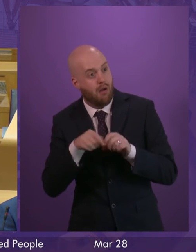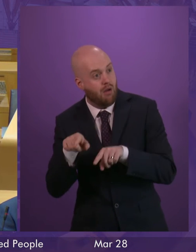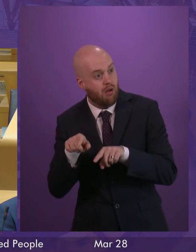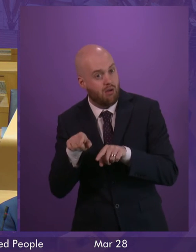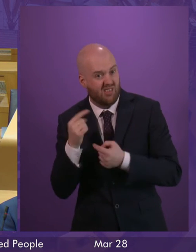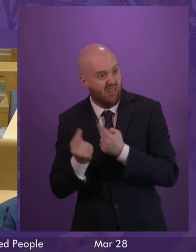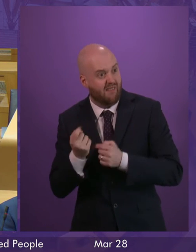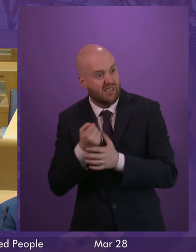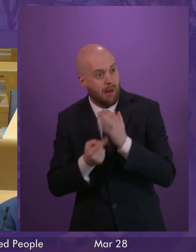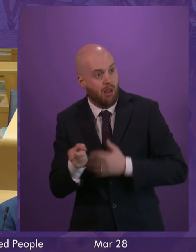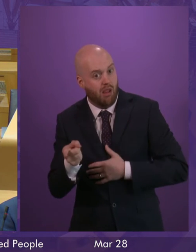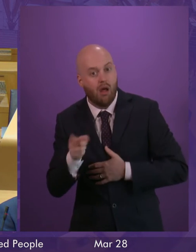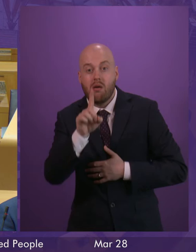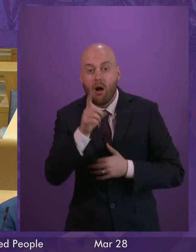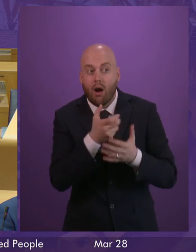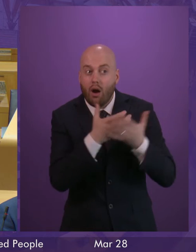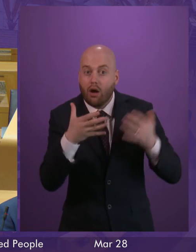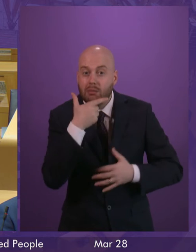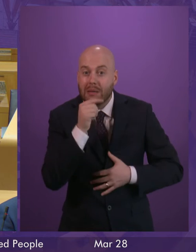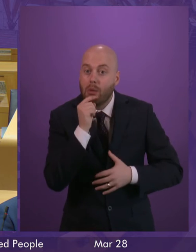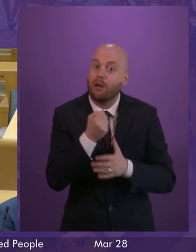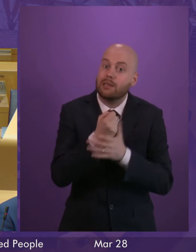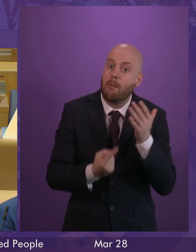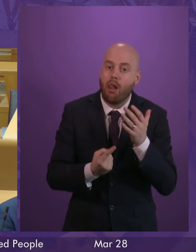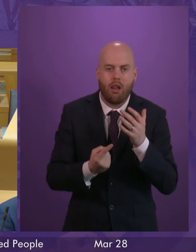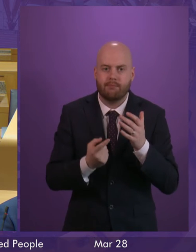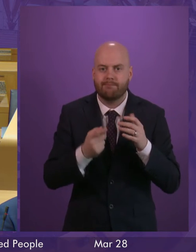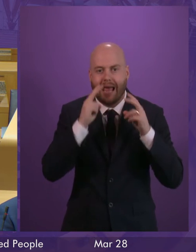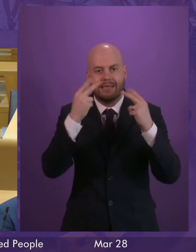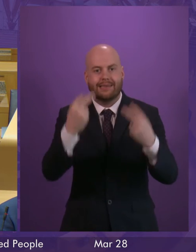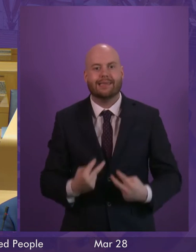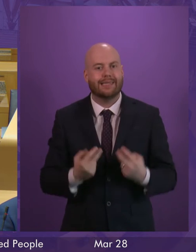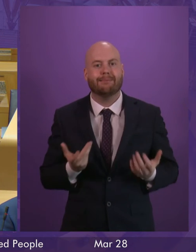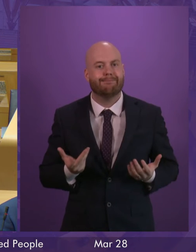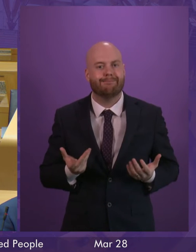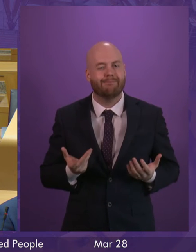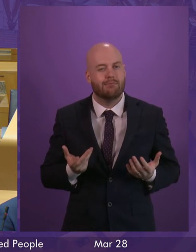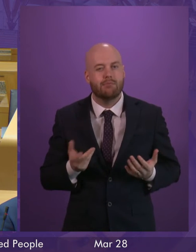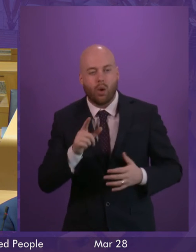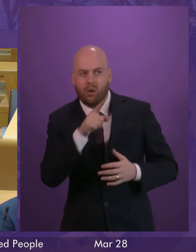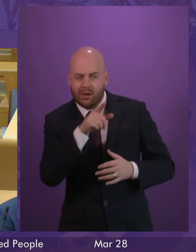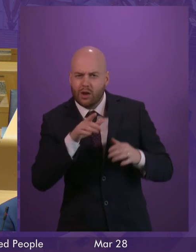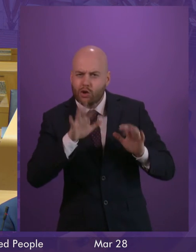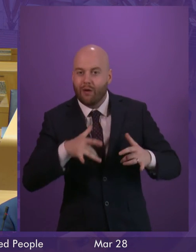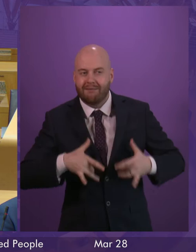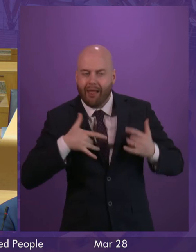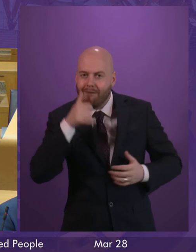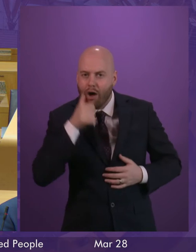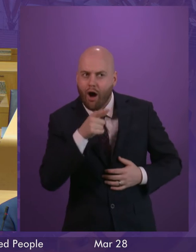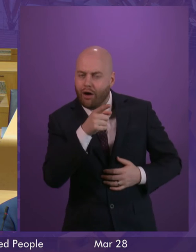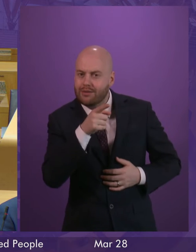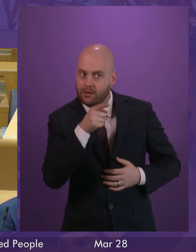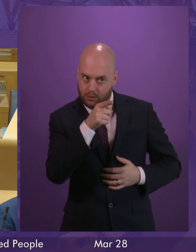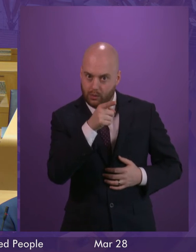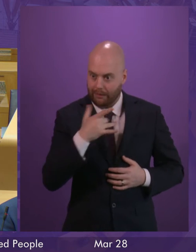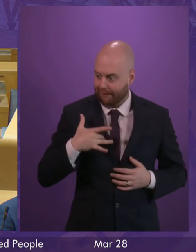disabilities that might not be visible. there may be other people in the chamber that do have disabilities. But finally, you shouldn't feel a fraud because he's living with disability.